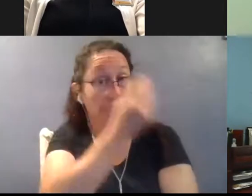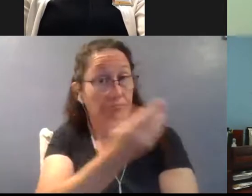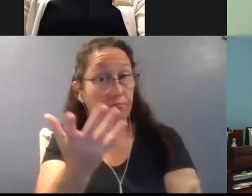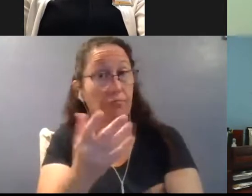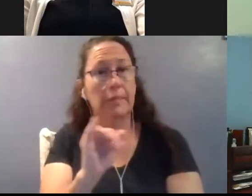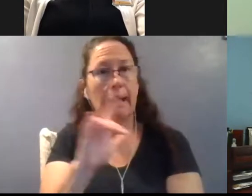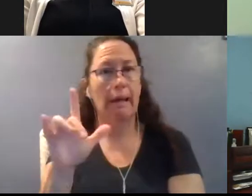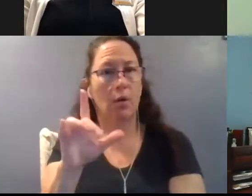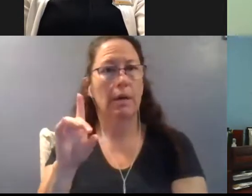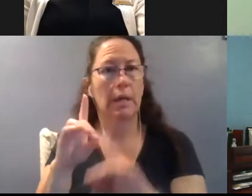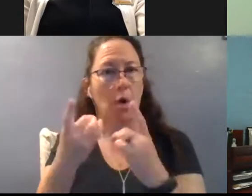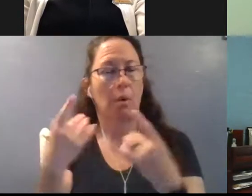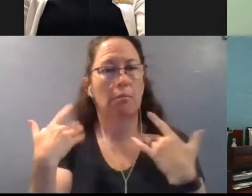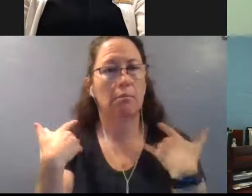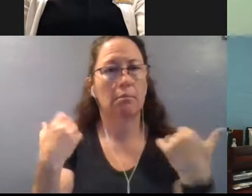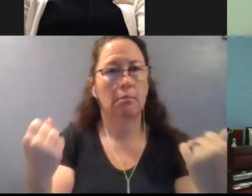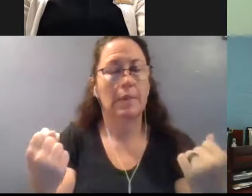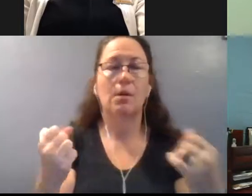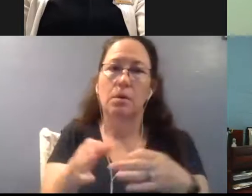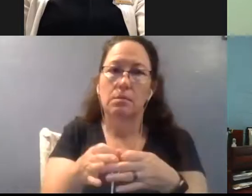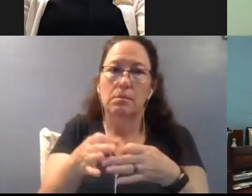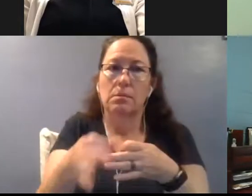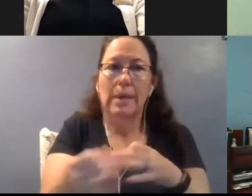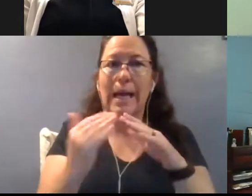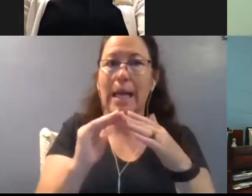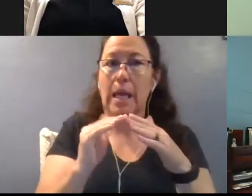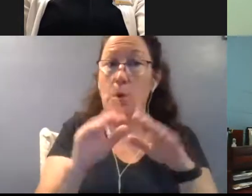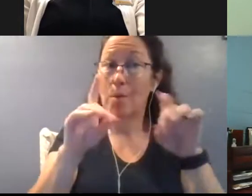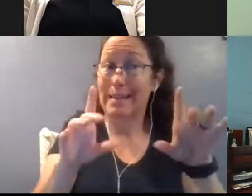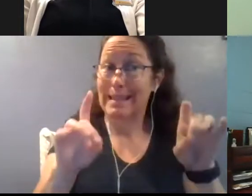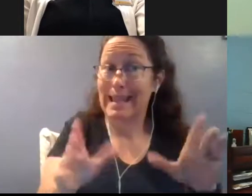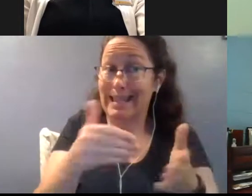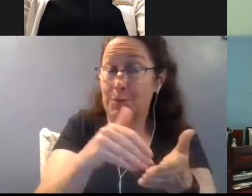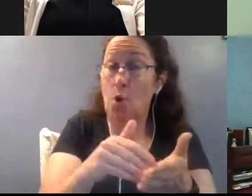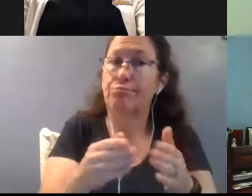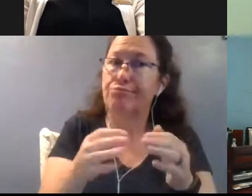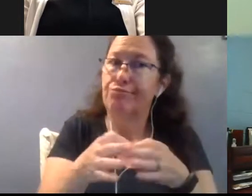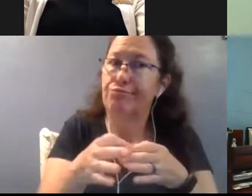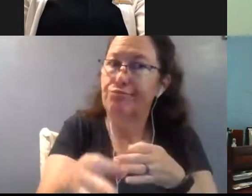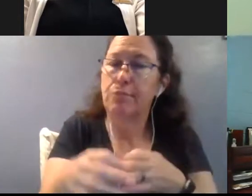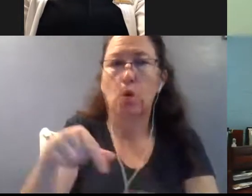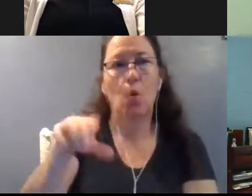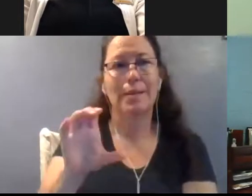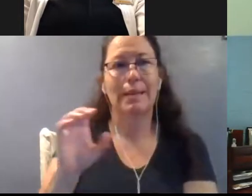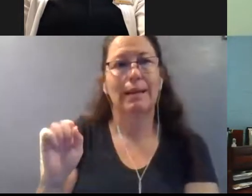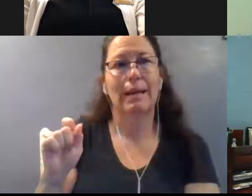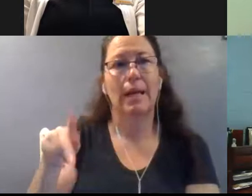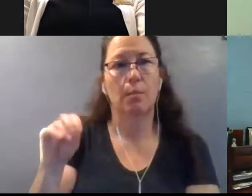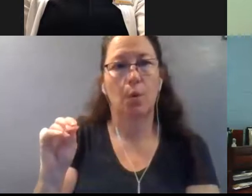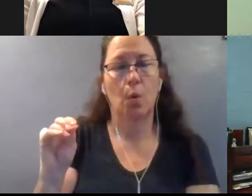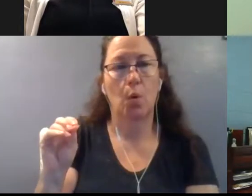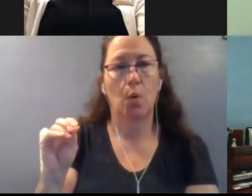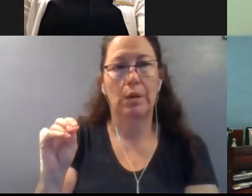Illinois Department of Public Health is extending our community-based testing site at the Quad City Expo Center